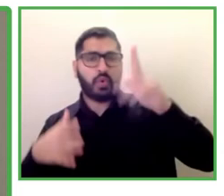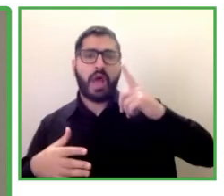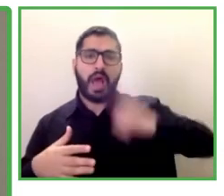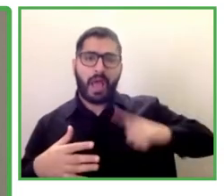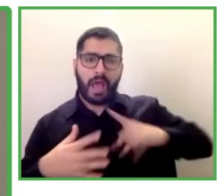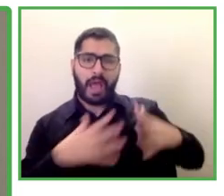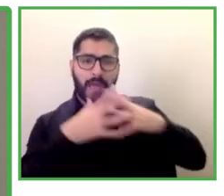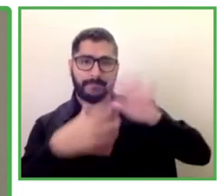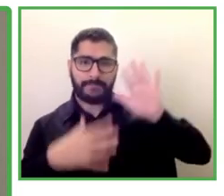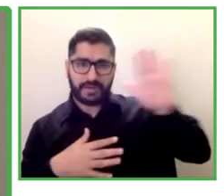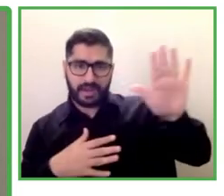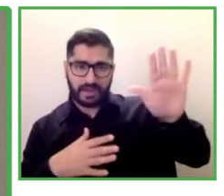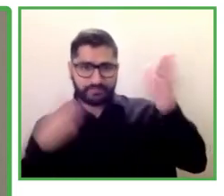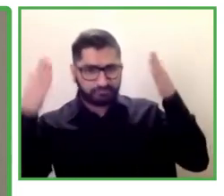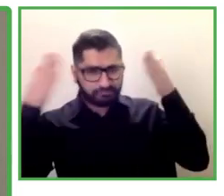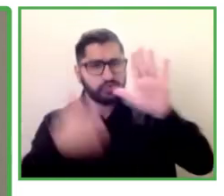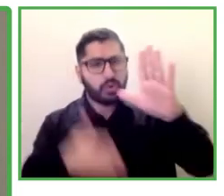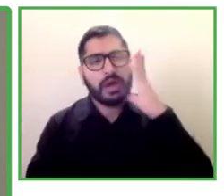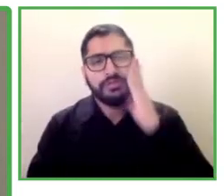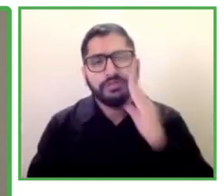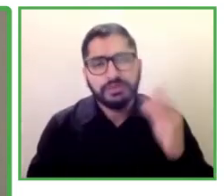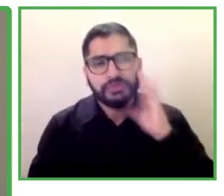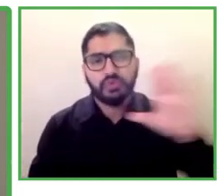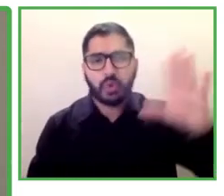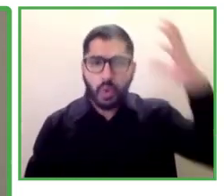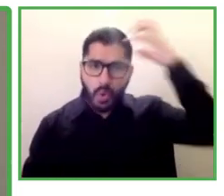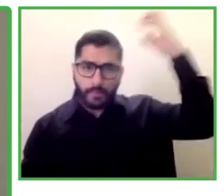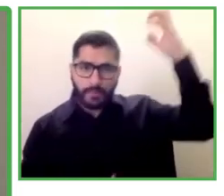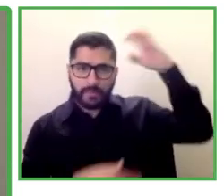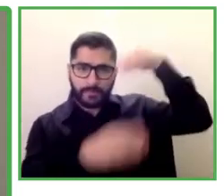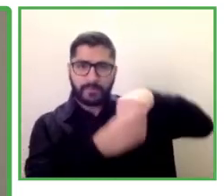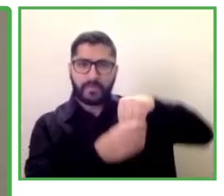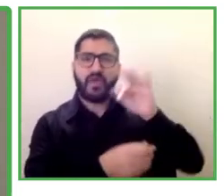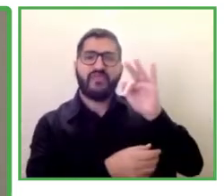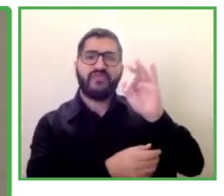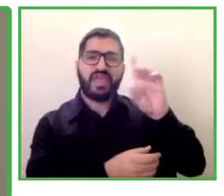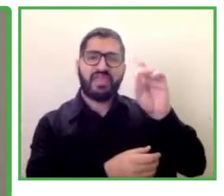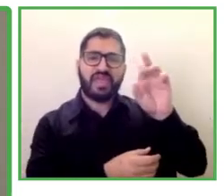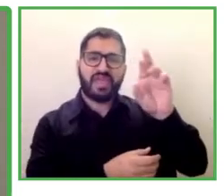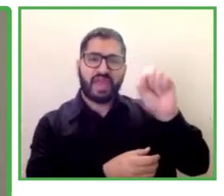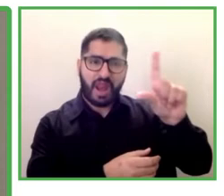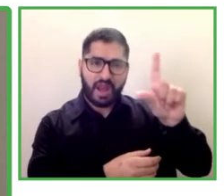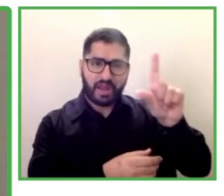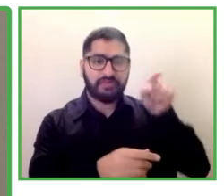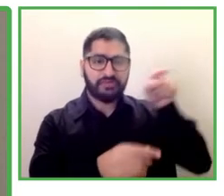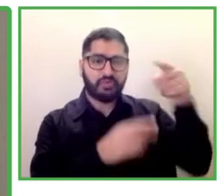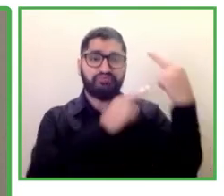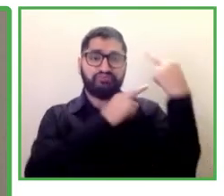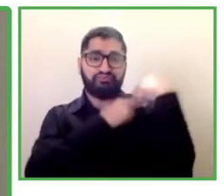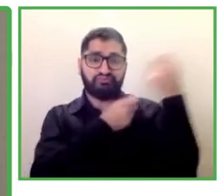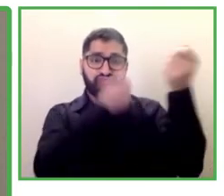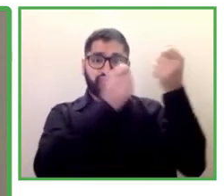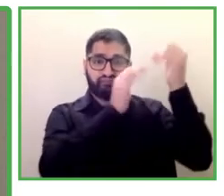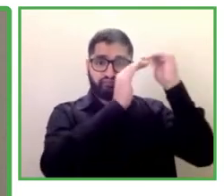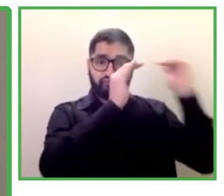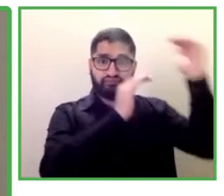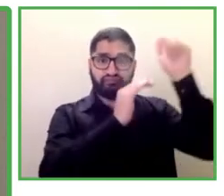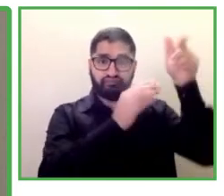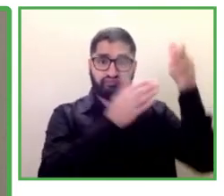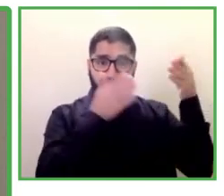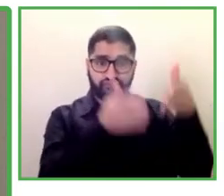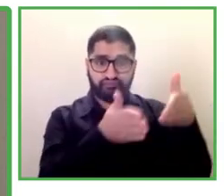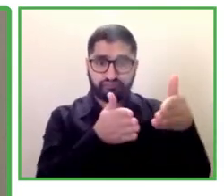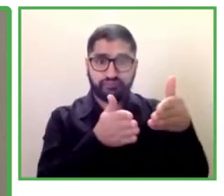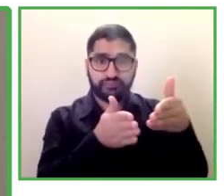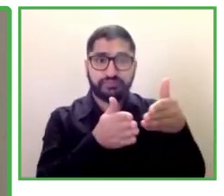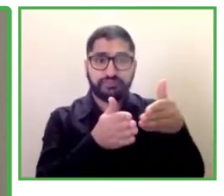has over 18 years of experience with the federal government. She directs this program